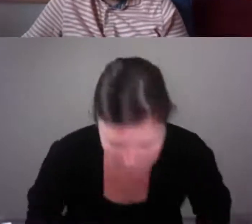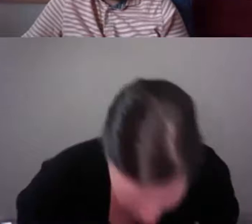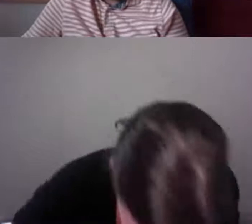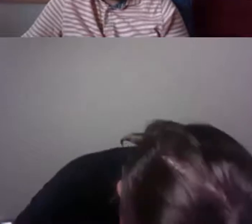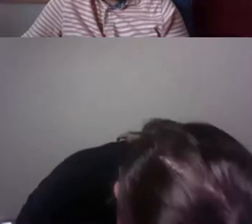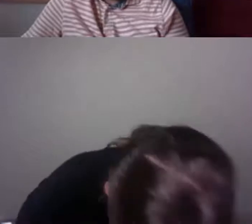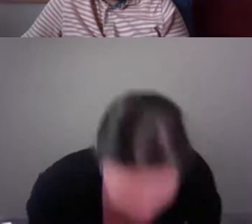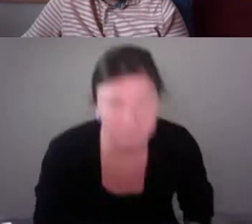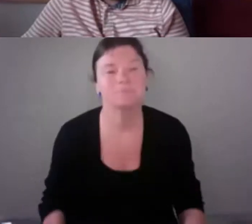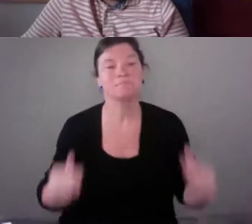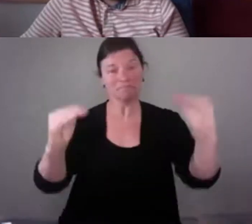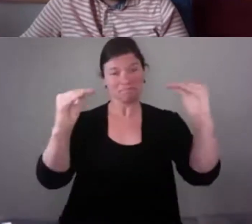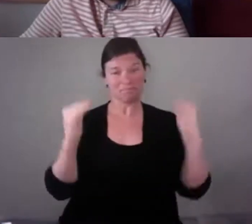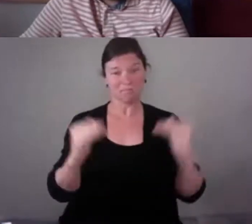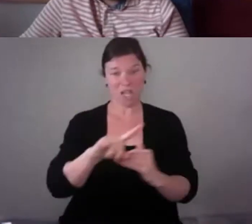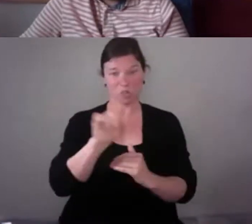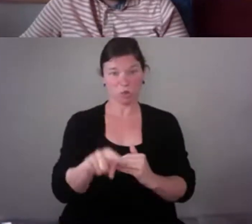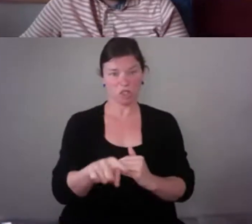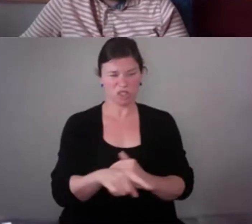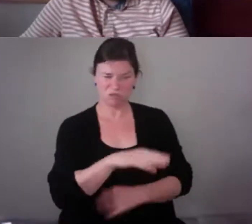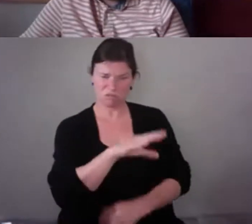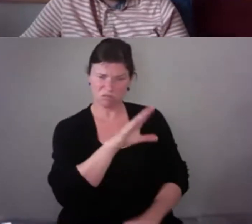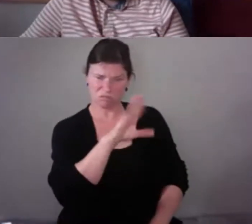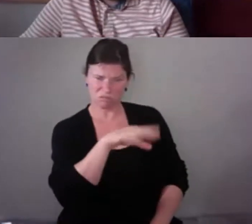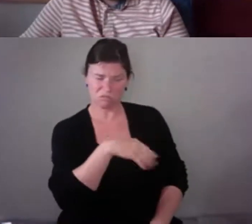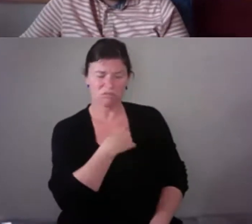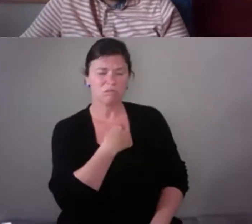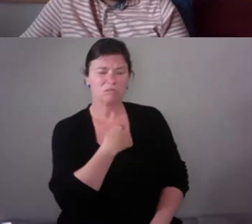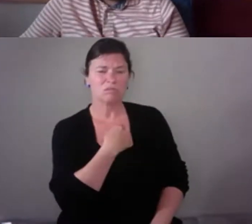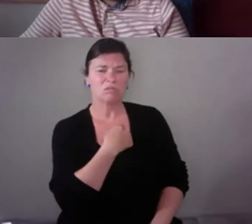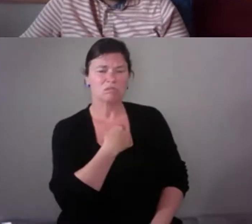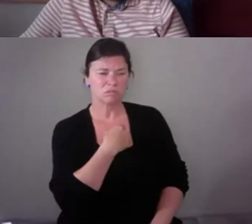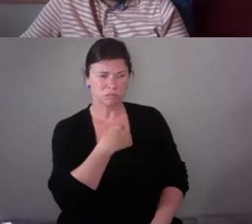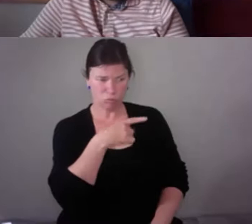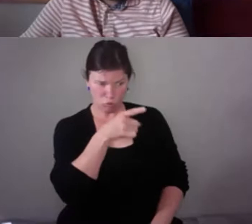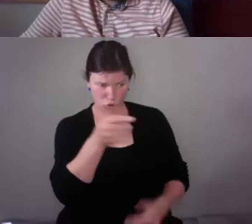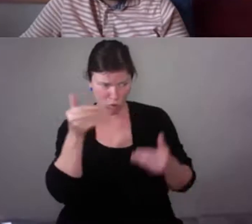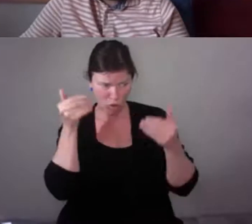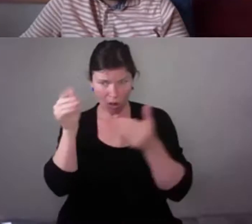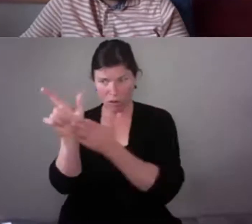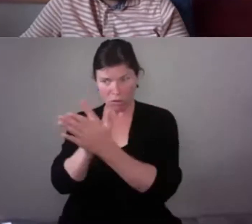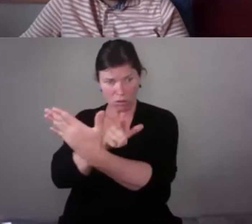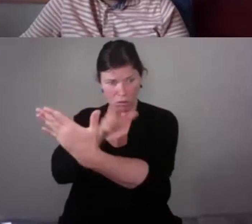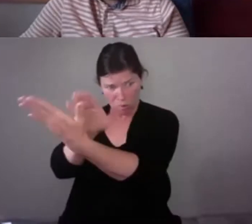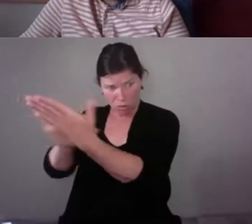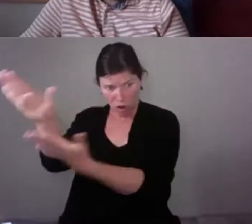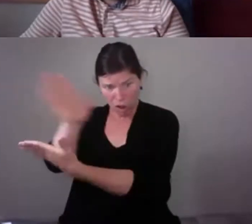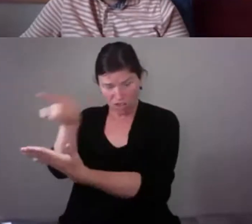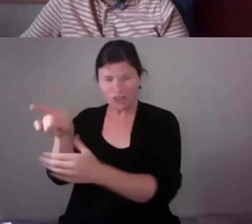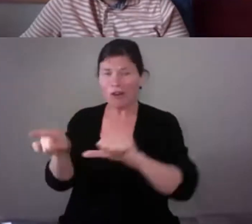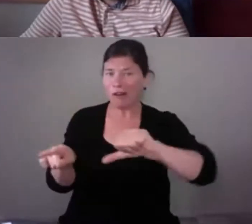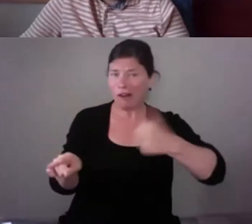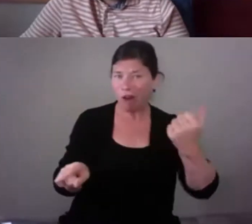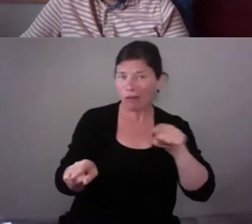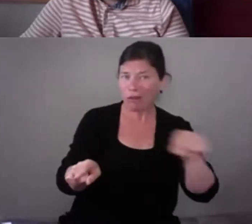is, did your actions result in others being able to live in the dorms who might have been denied? Yeah,